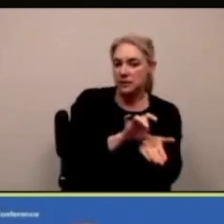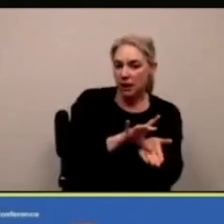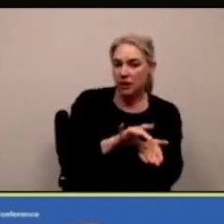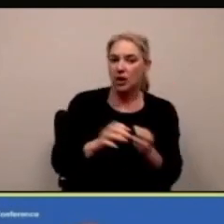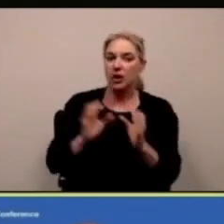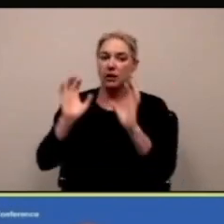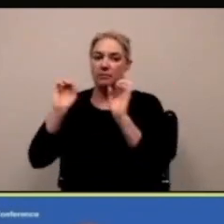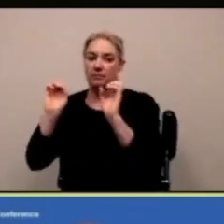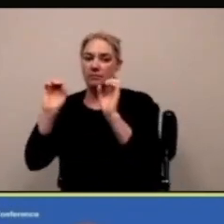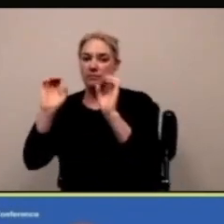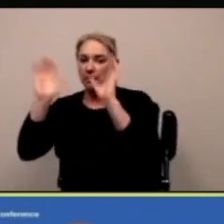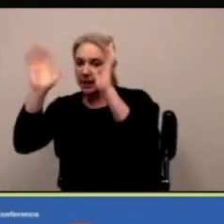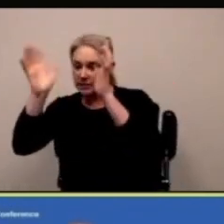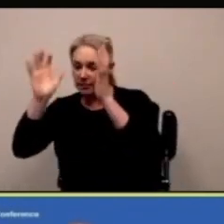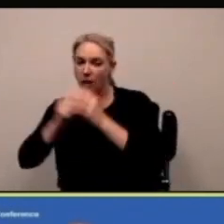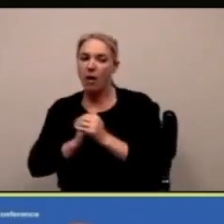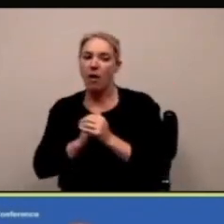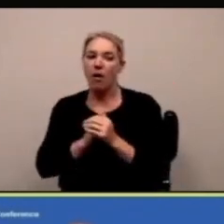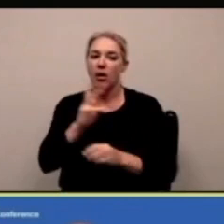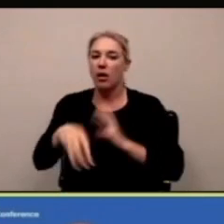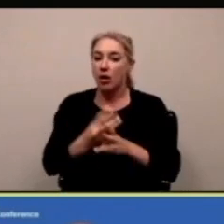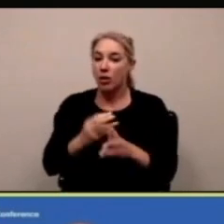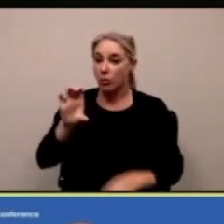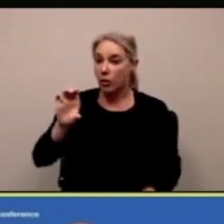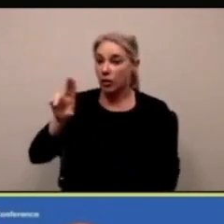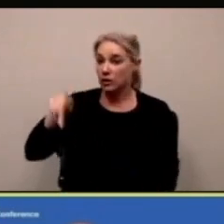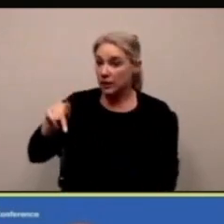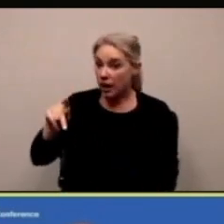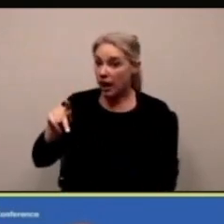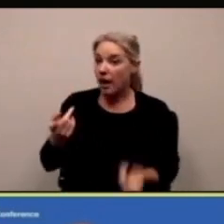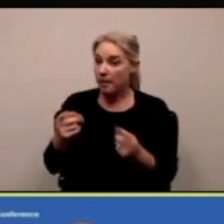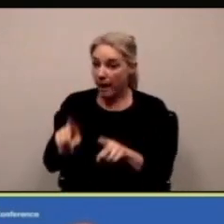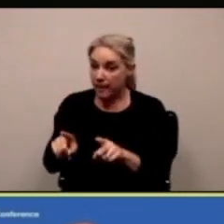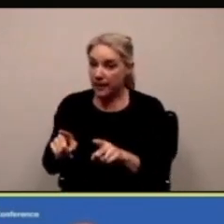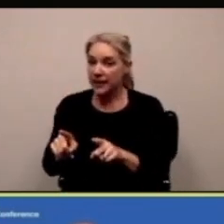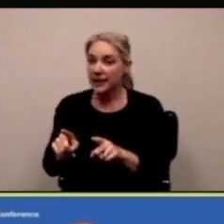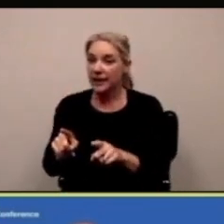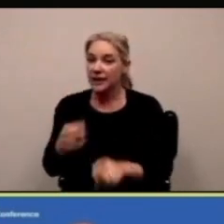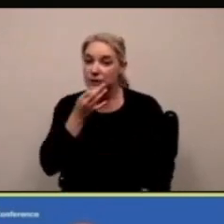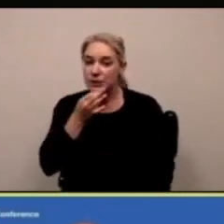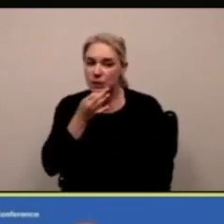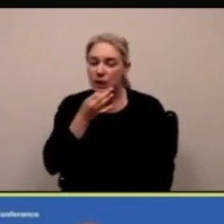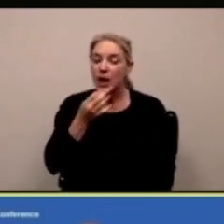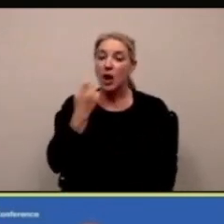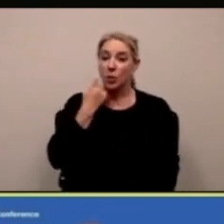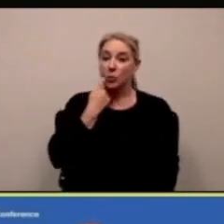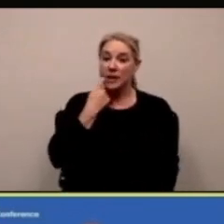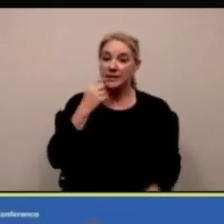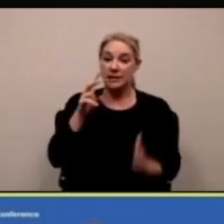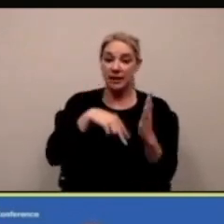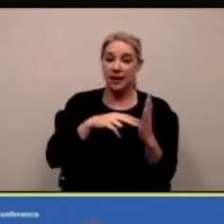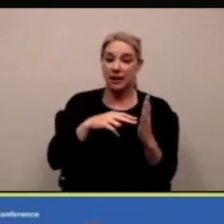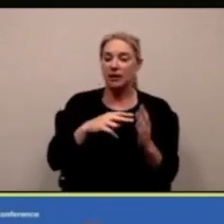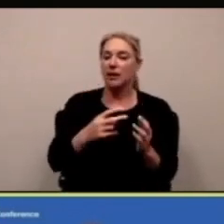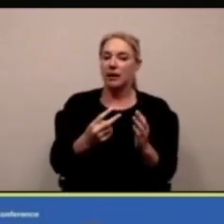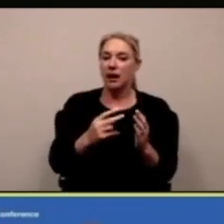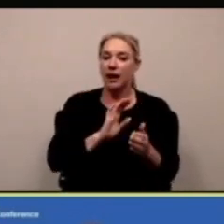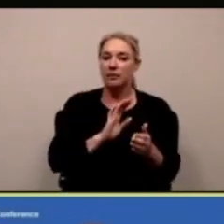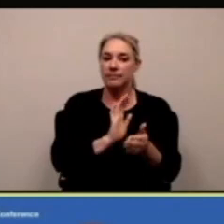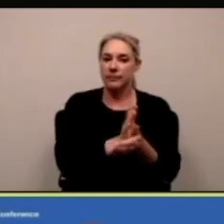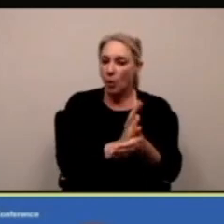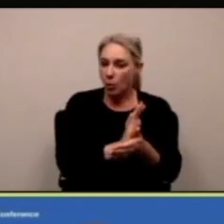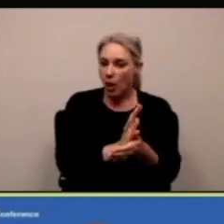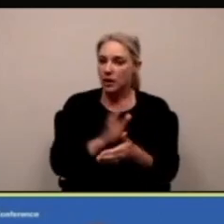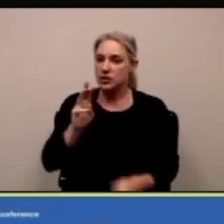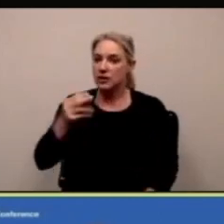Cup coming up. I also recently re-watched all of the Harry Potter movies. So I have a little formula or